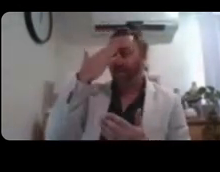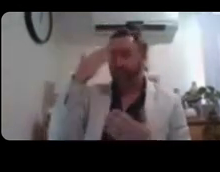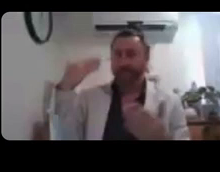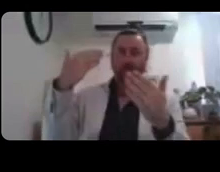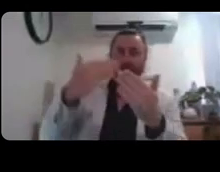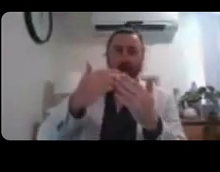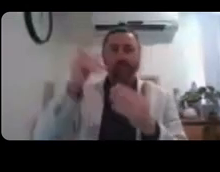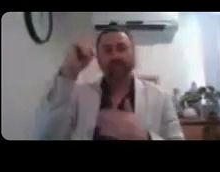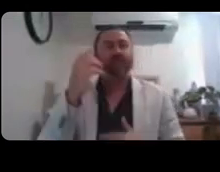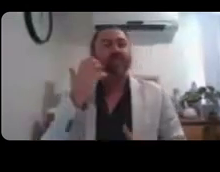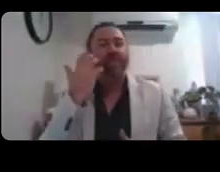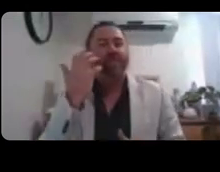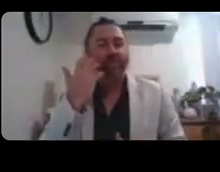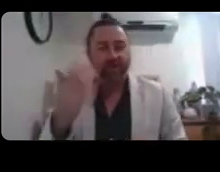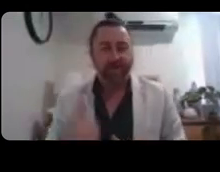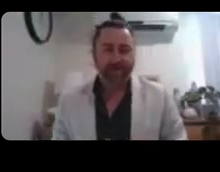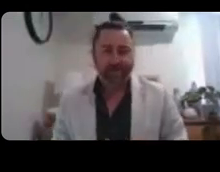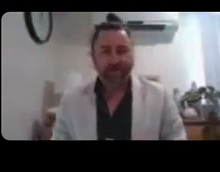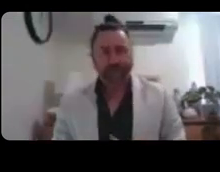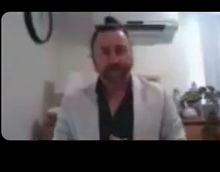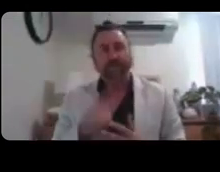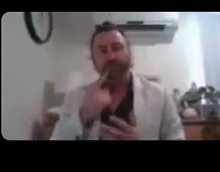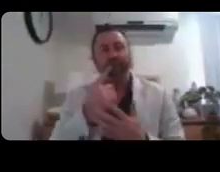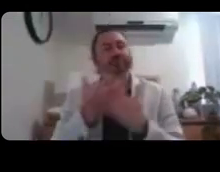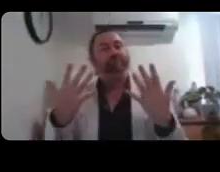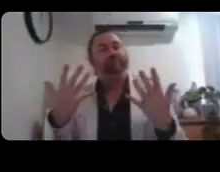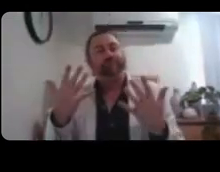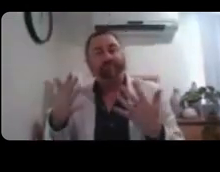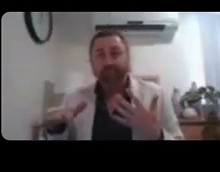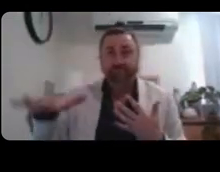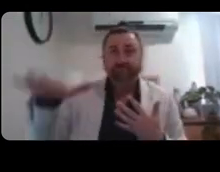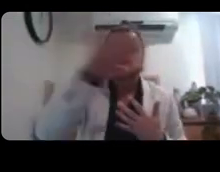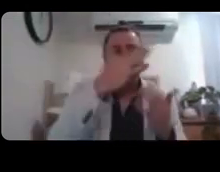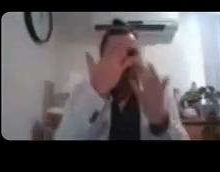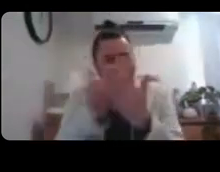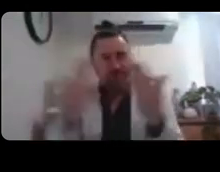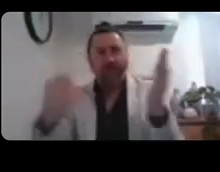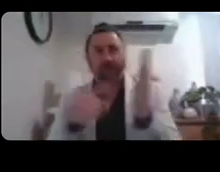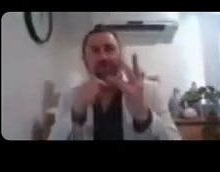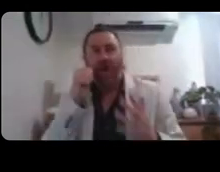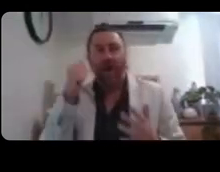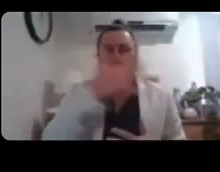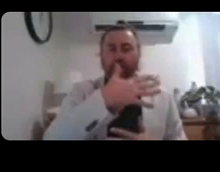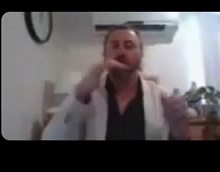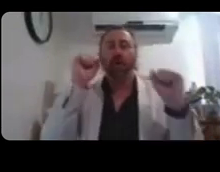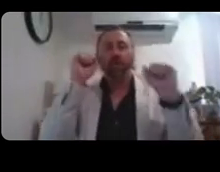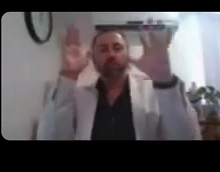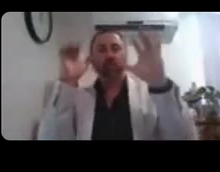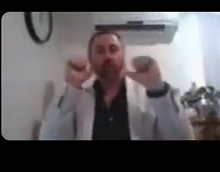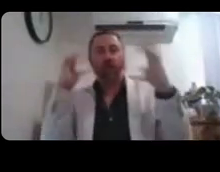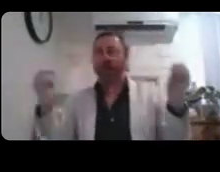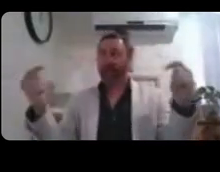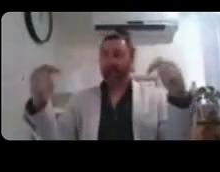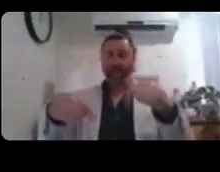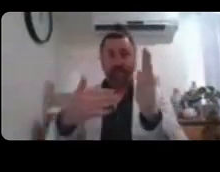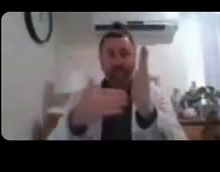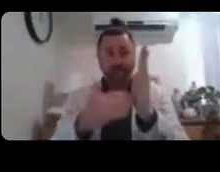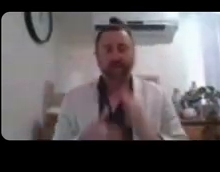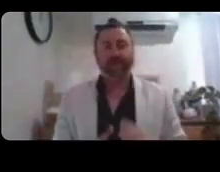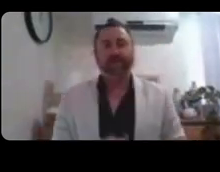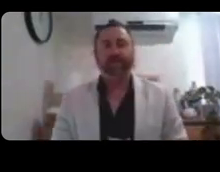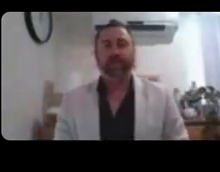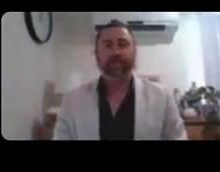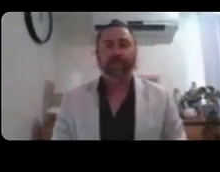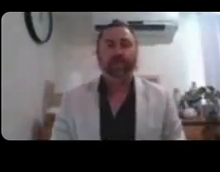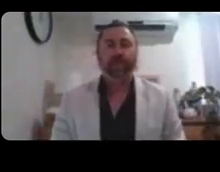emerging. Also want to extend that respect to Aboriginal and Torres Strait Islander peoples here today. So I want to start off